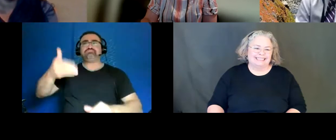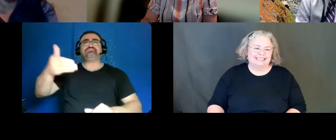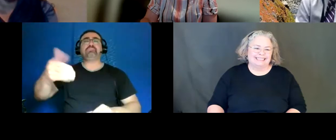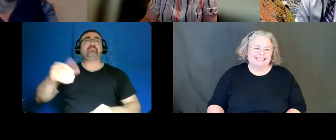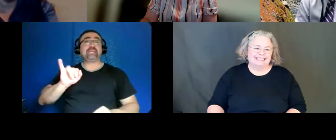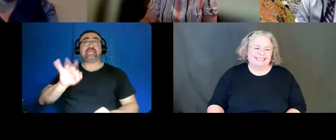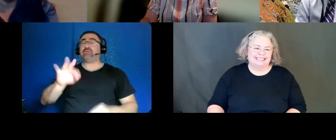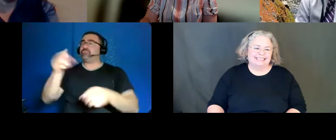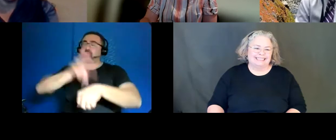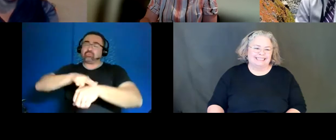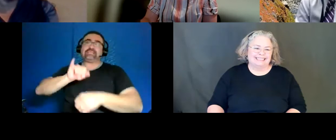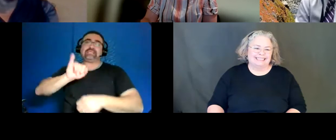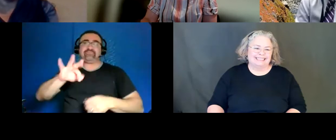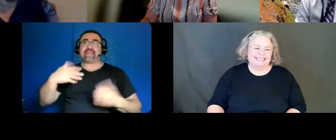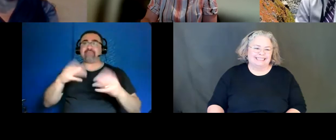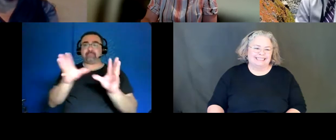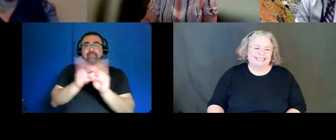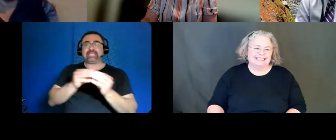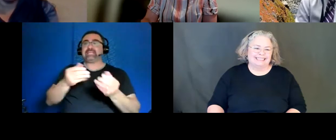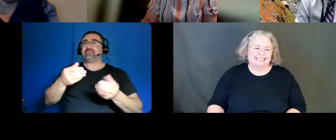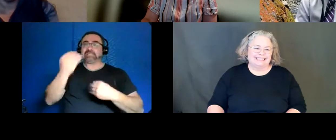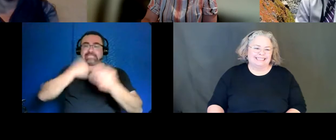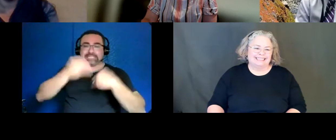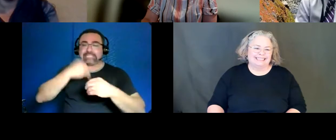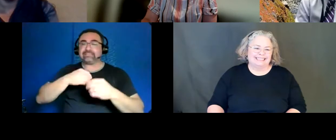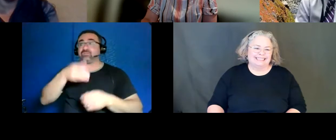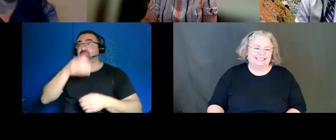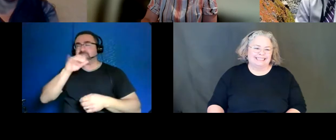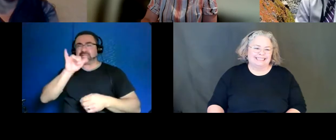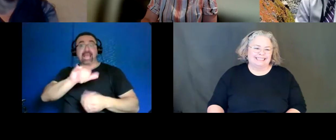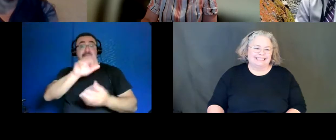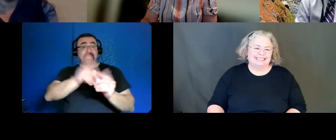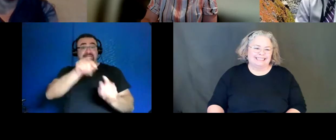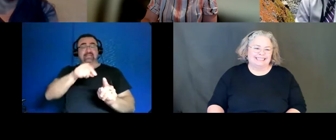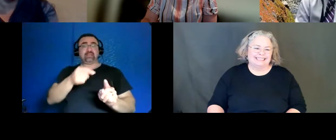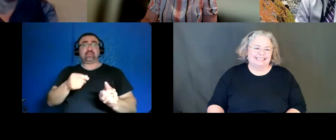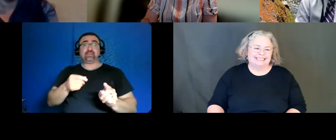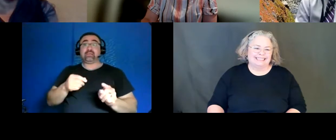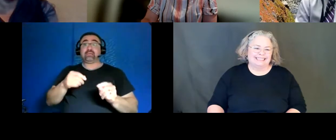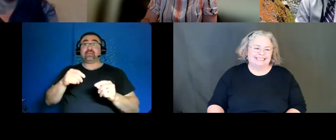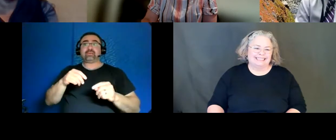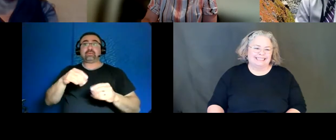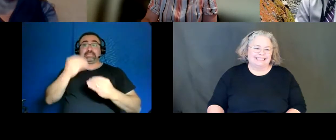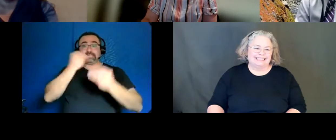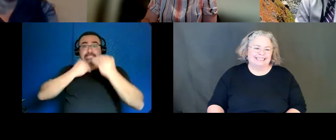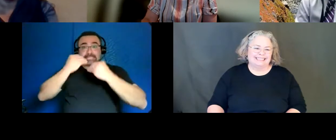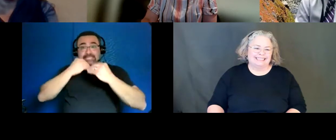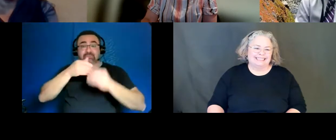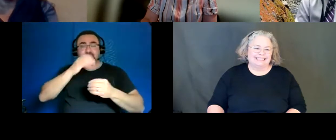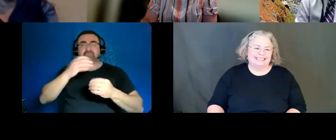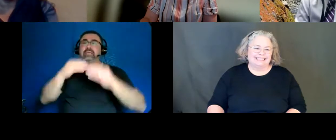if you're going to have eating and drinking that during that time, when you're actively doing that, you can take the mask